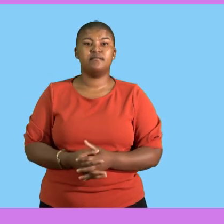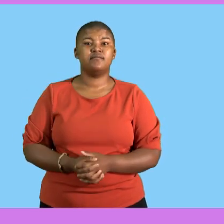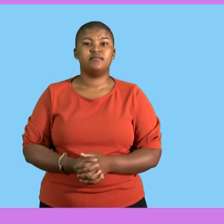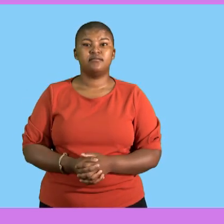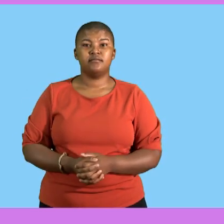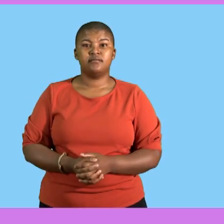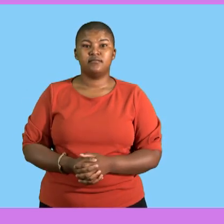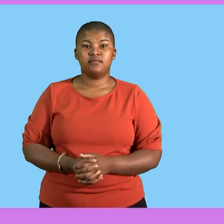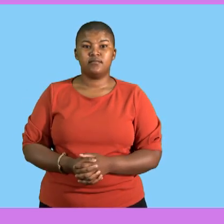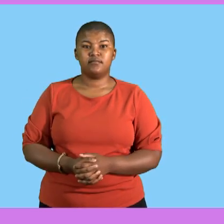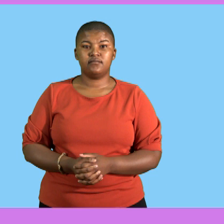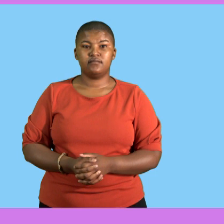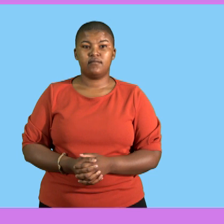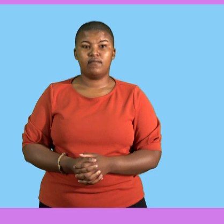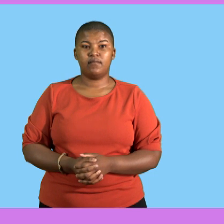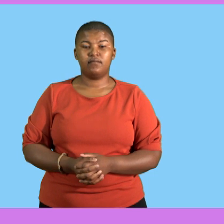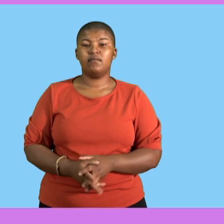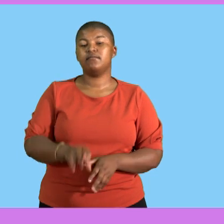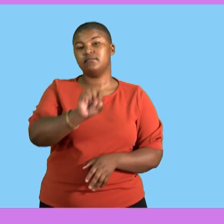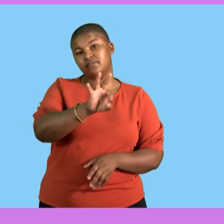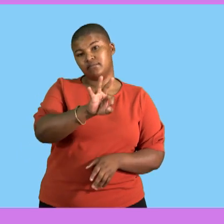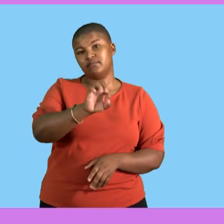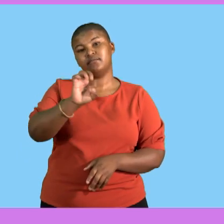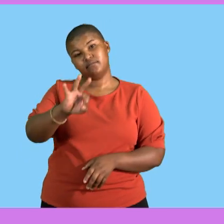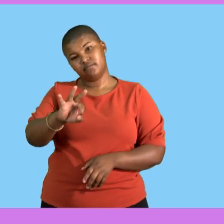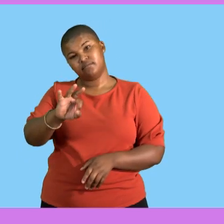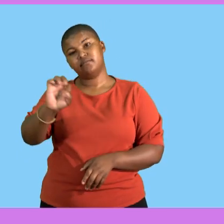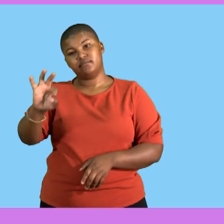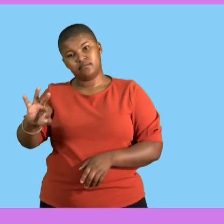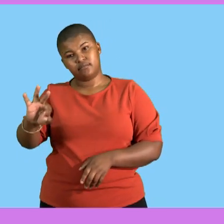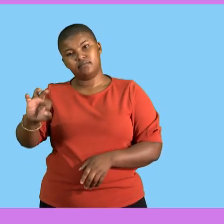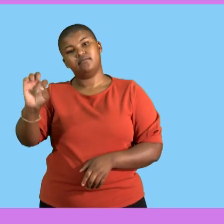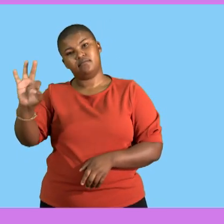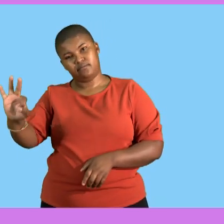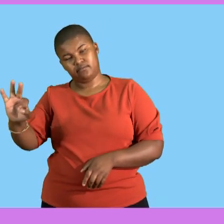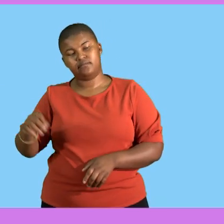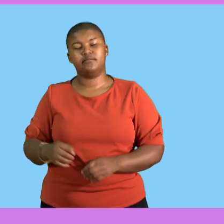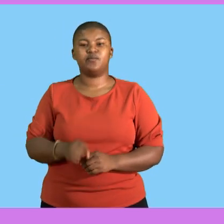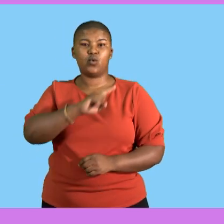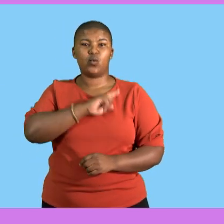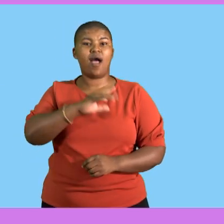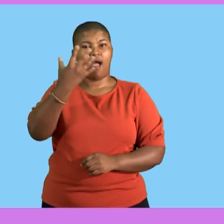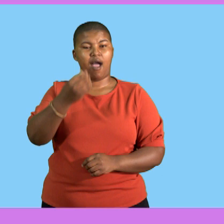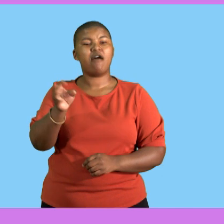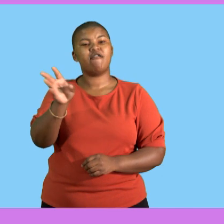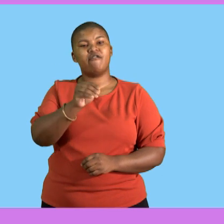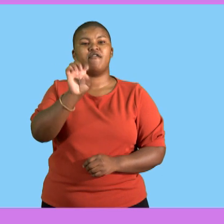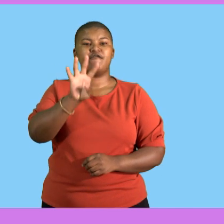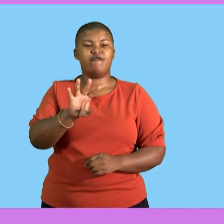You have 4 3s, so it's 3, 3, 3, and 3 because we have already cancelled